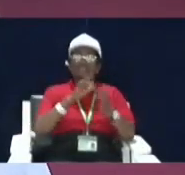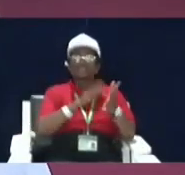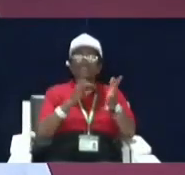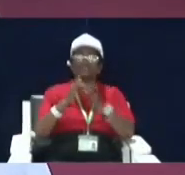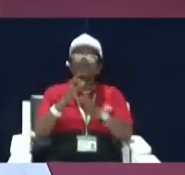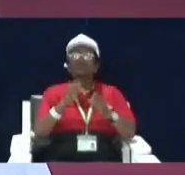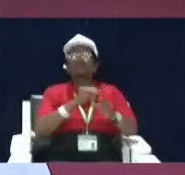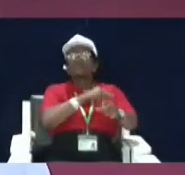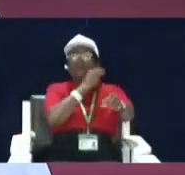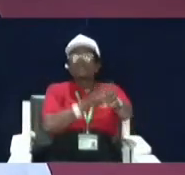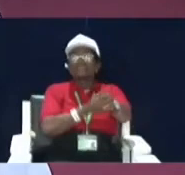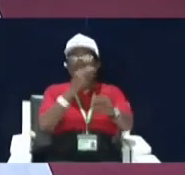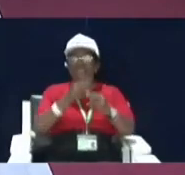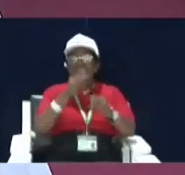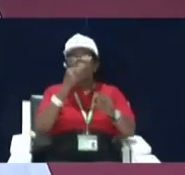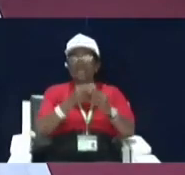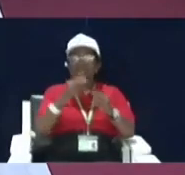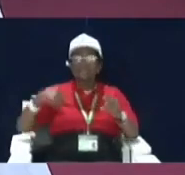have prayed.